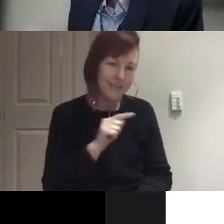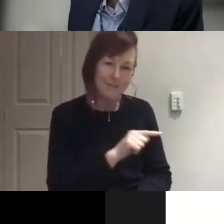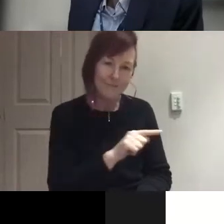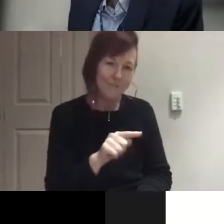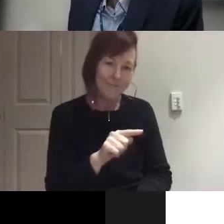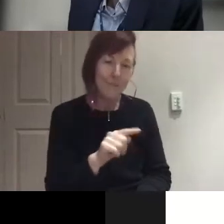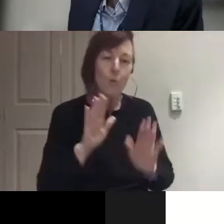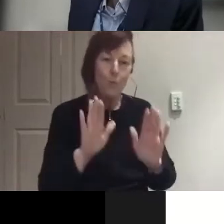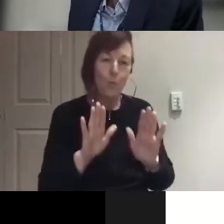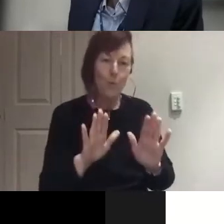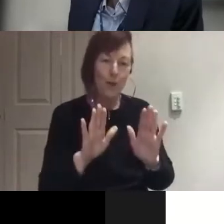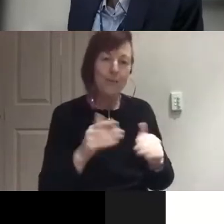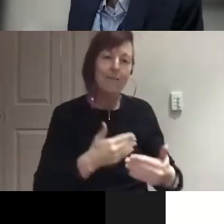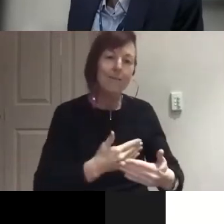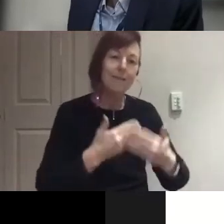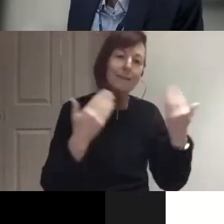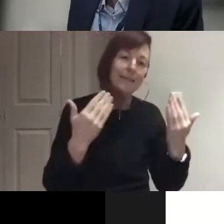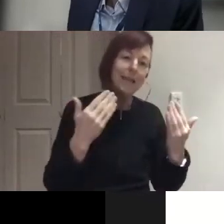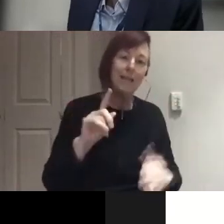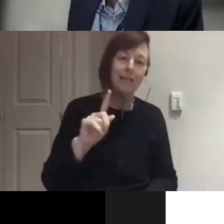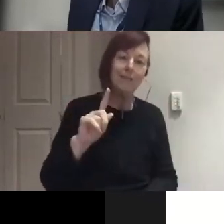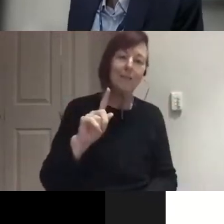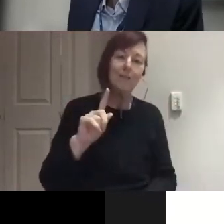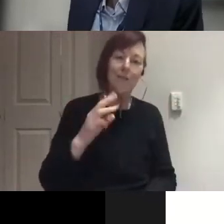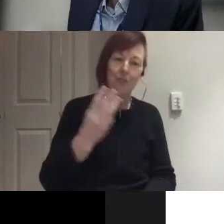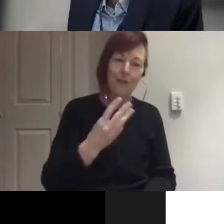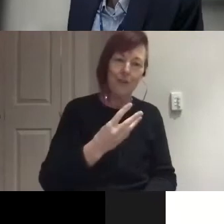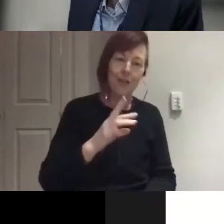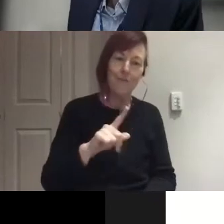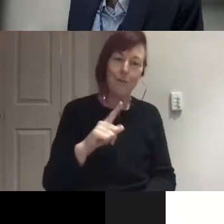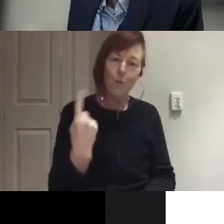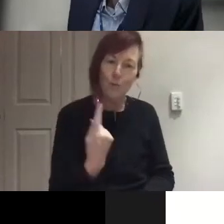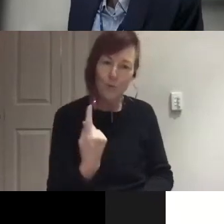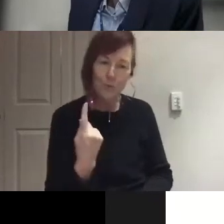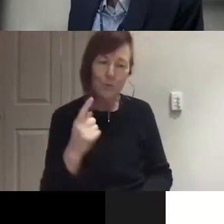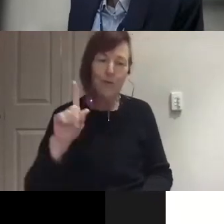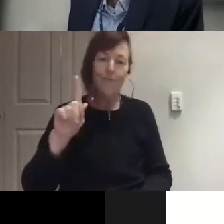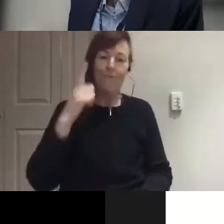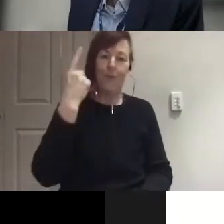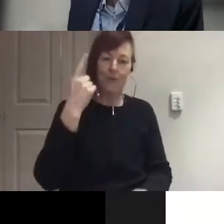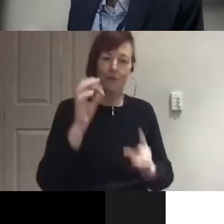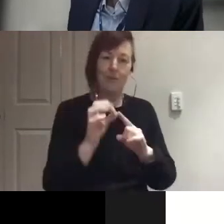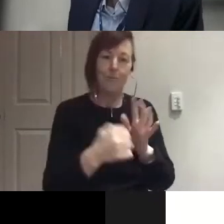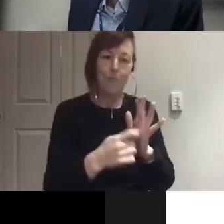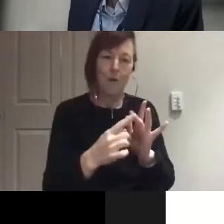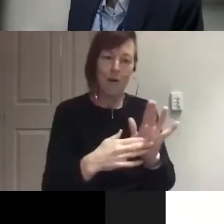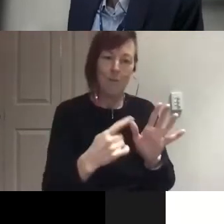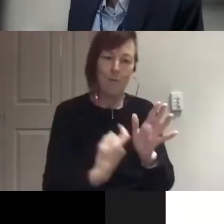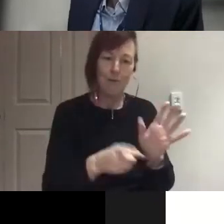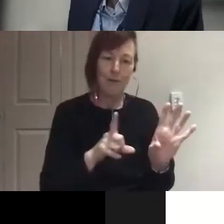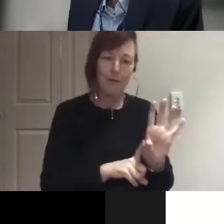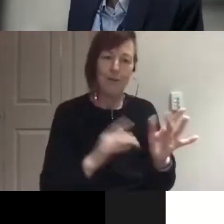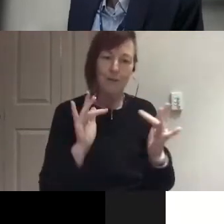tested. The primary close contact can clear you by being negative. But if you're also, if 3 or 4 of